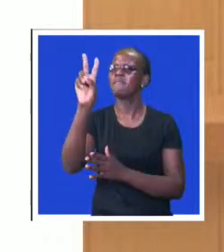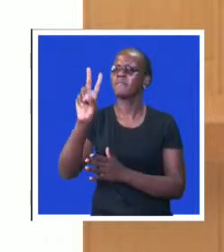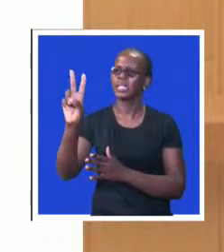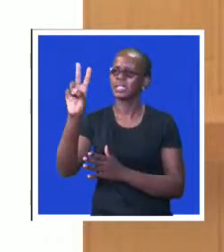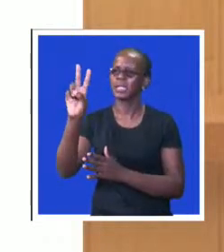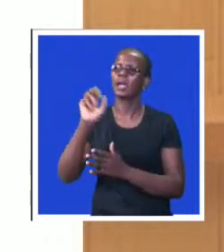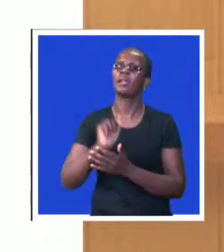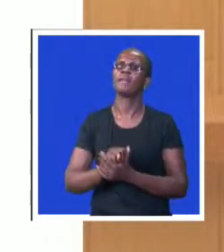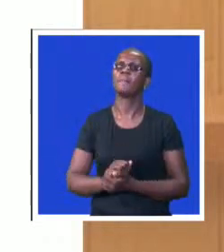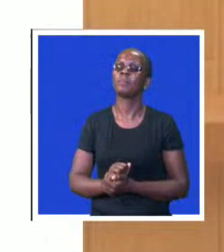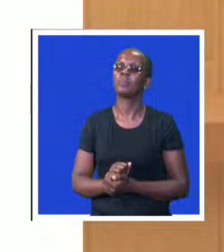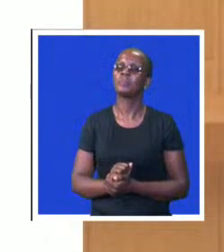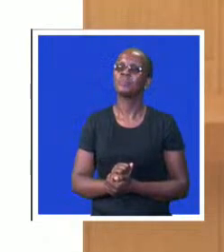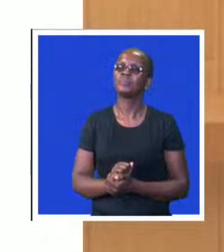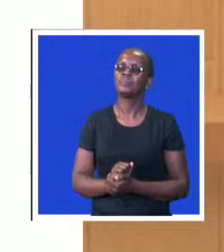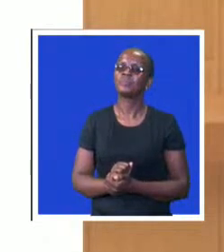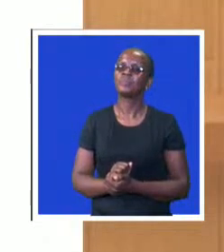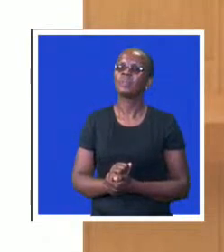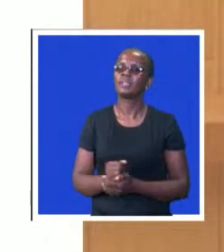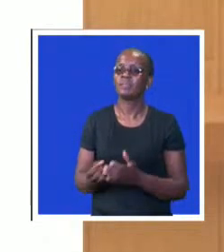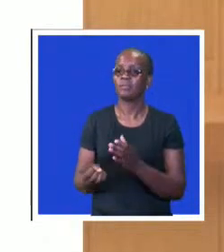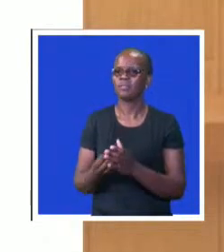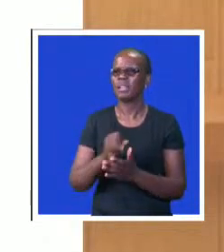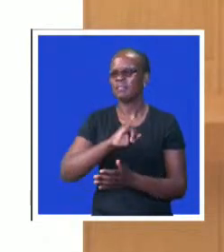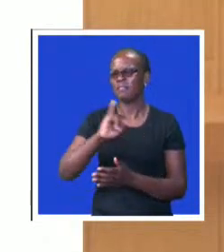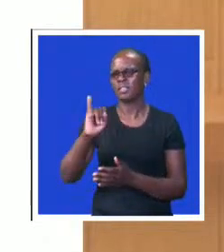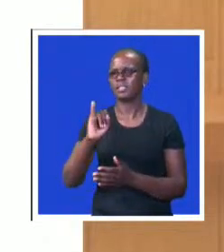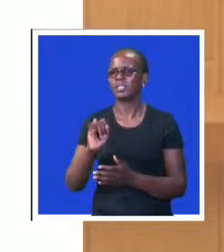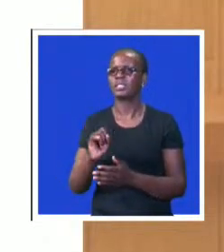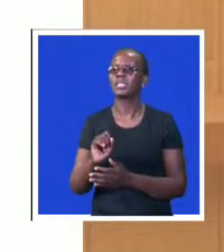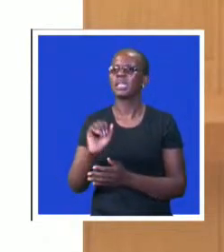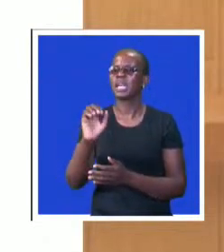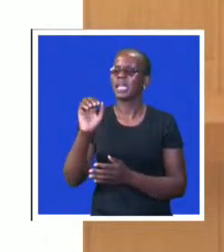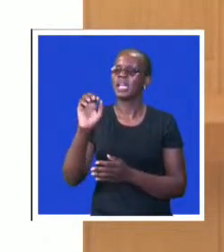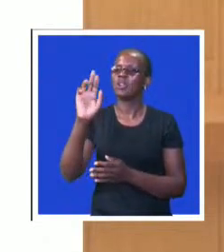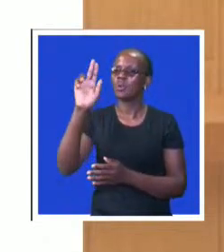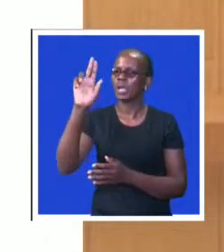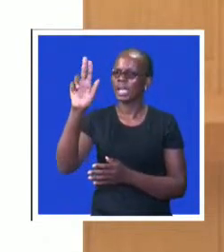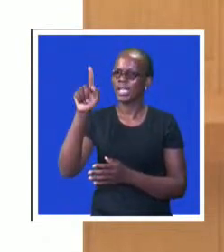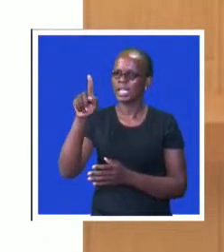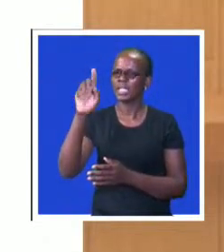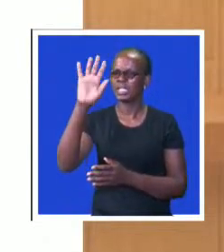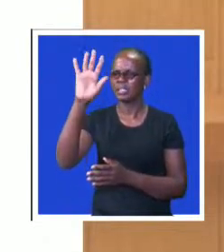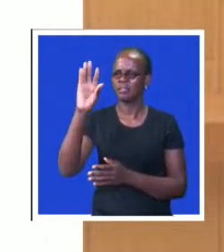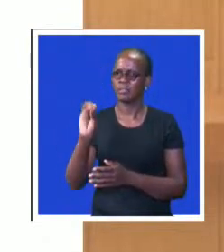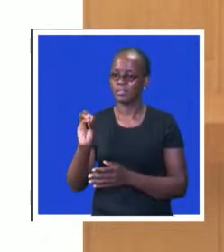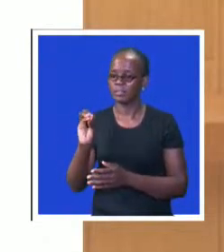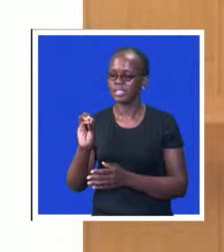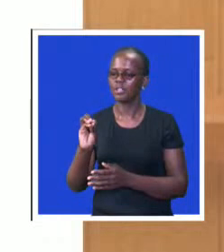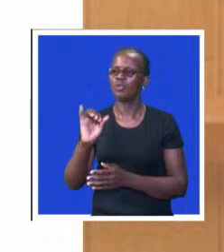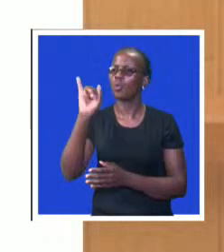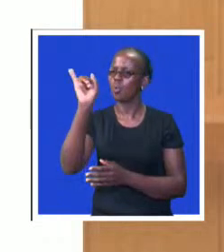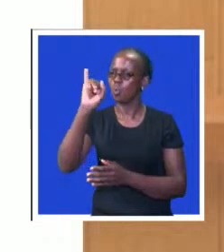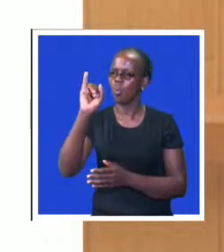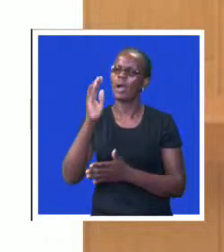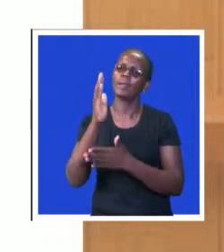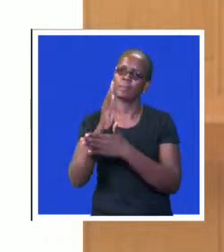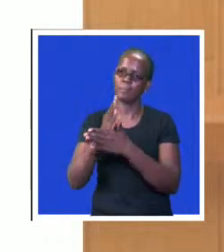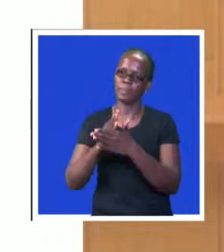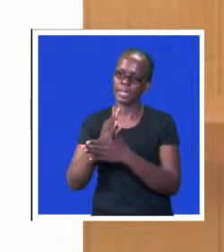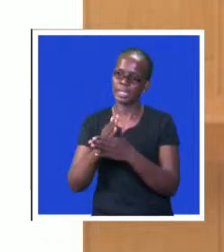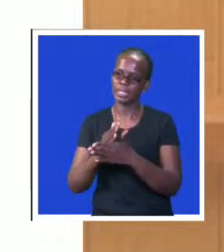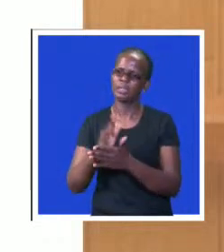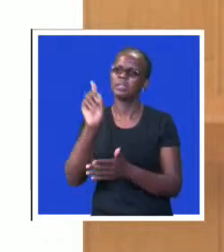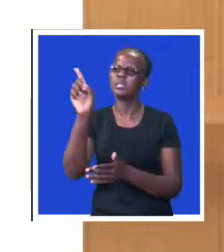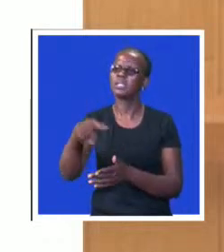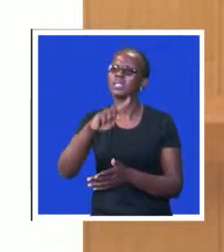are going to put the 50 cents, which is the cost of 1 loaf of bread, multiplied